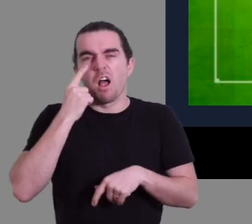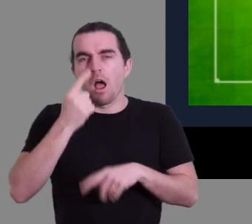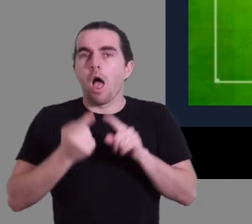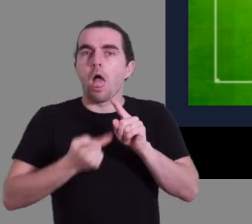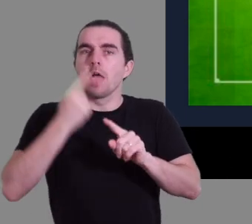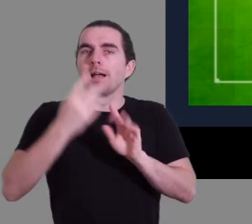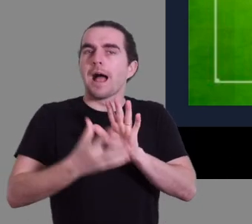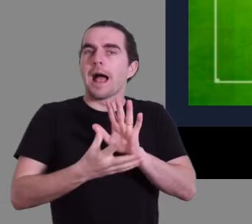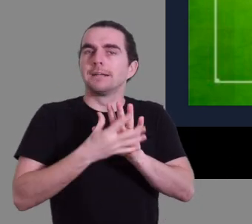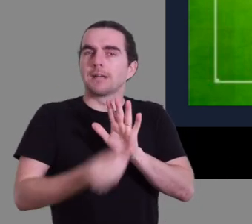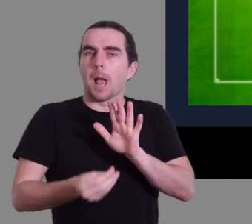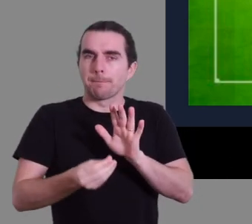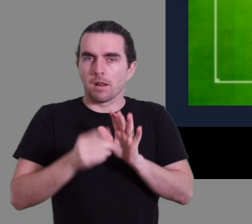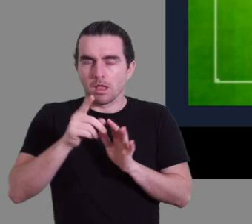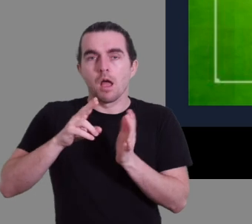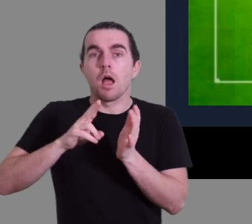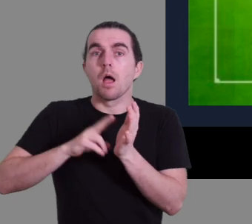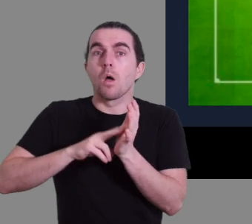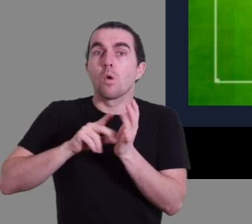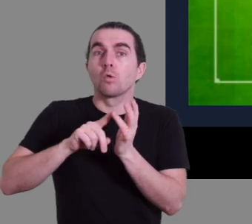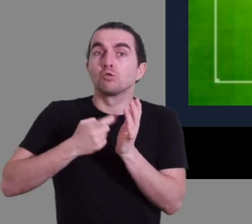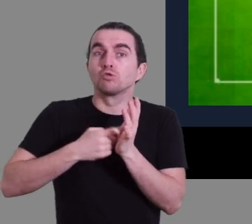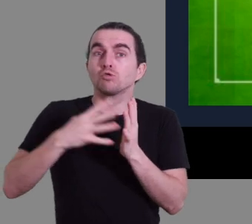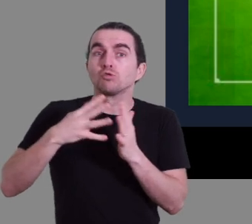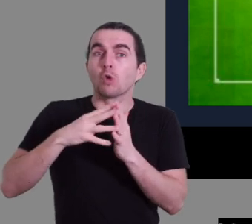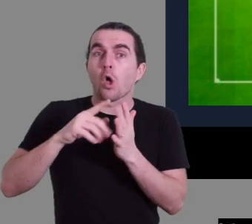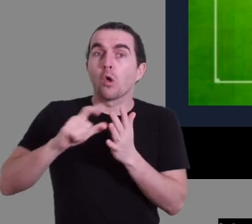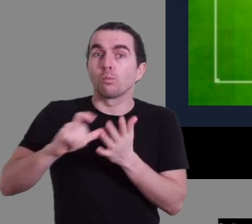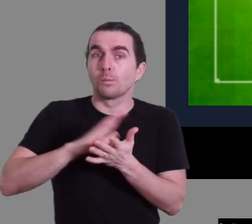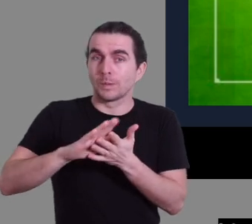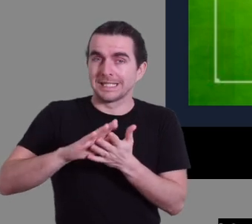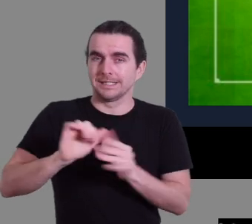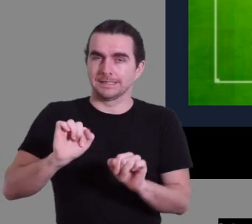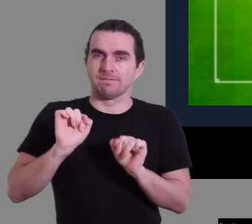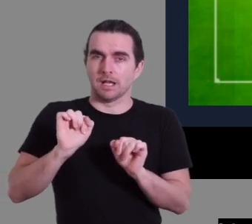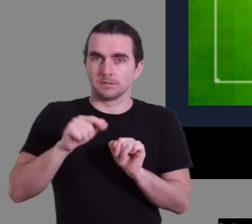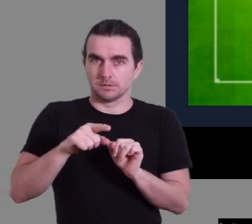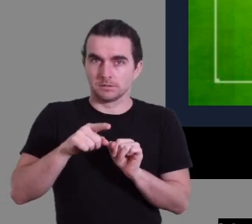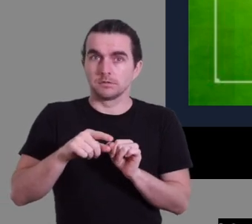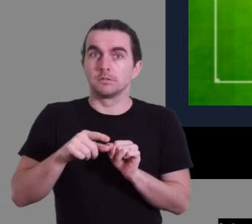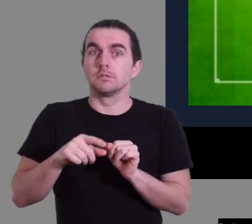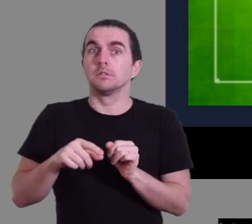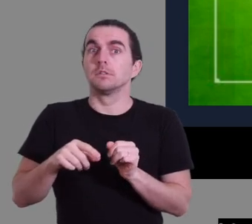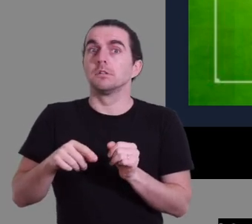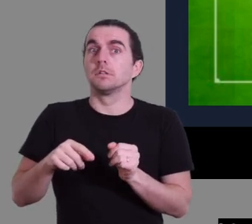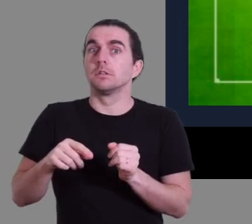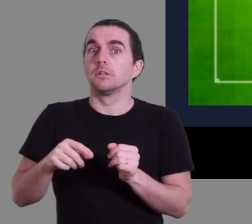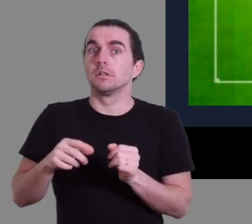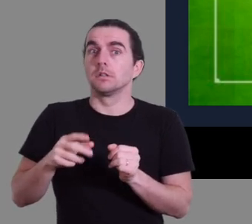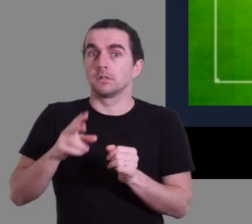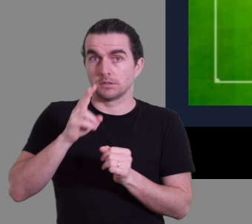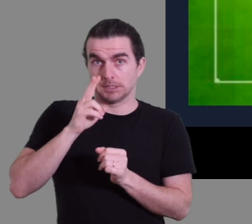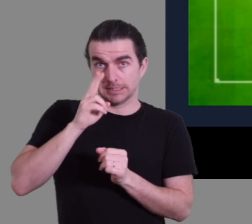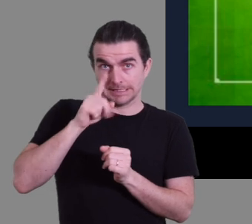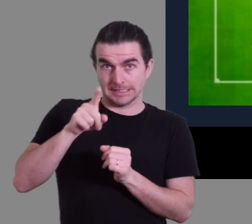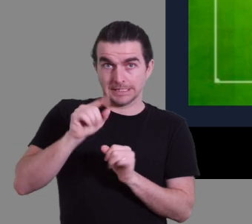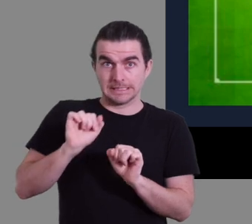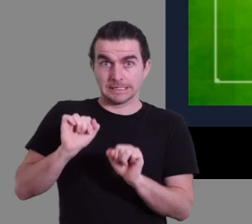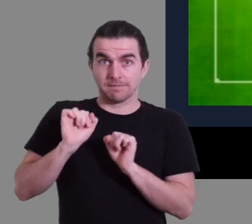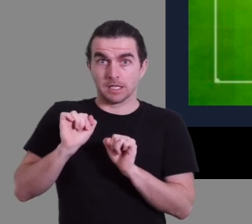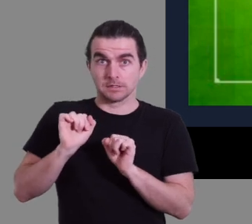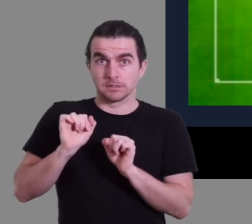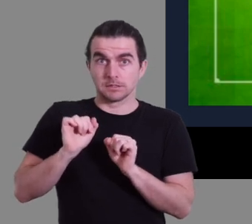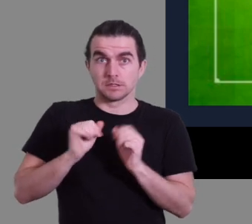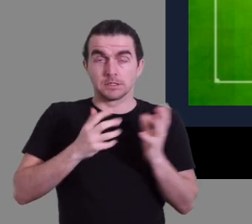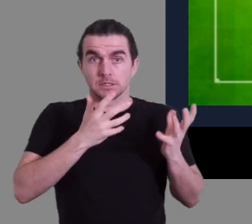Here's another example here. From a Norwich City game where it's a centre-back this time who's creating space. So if you